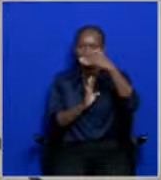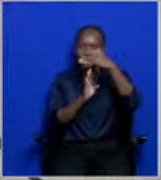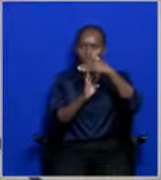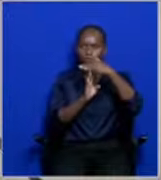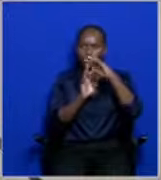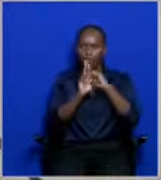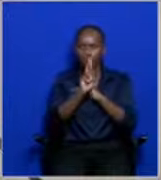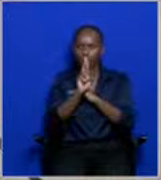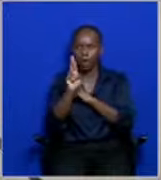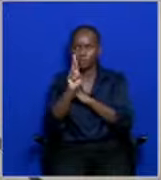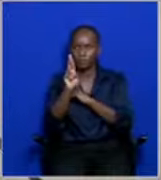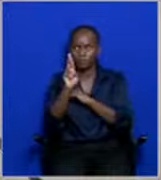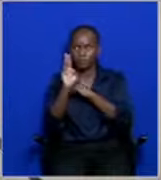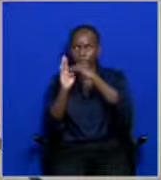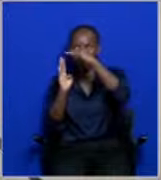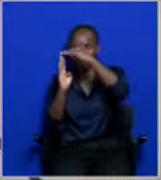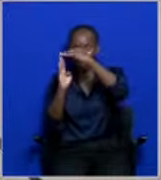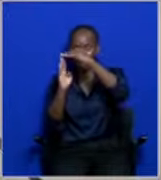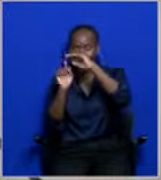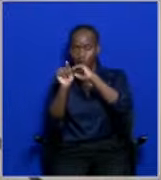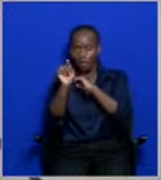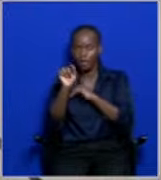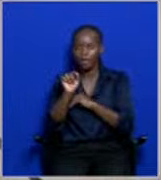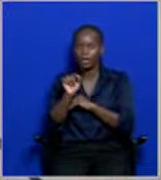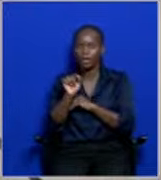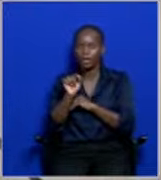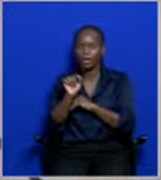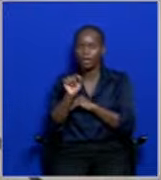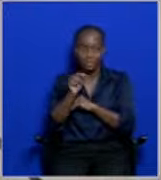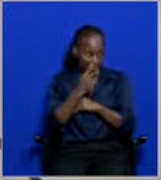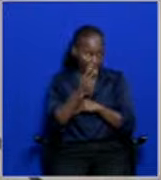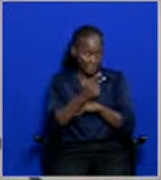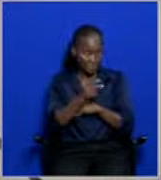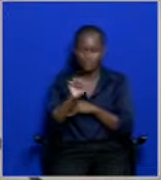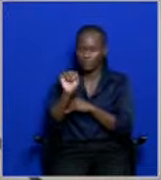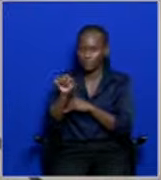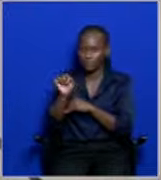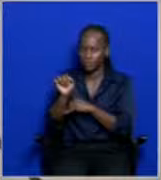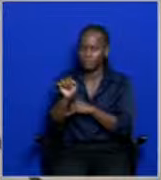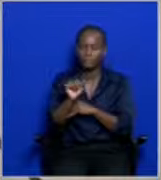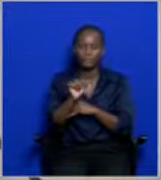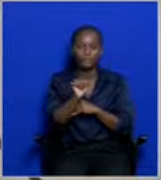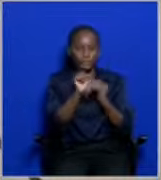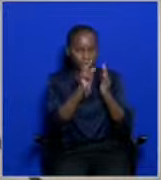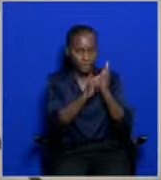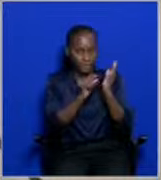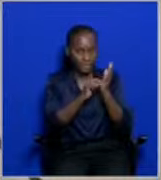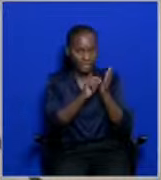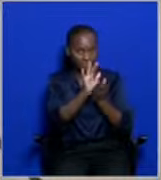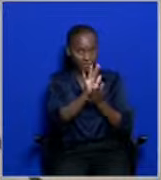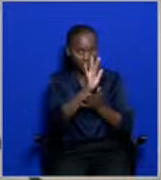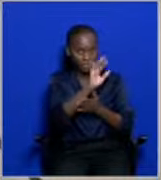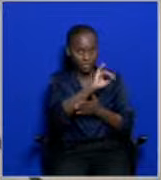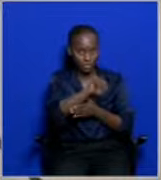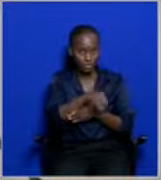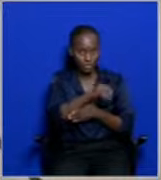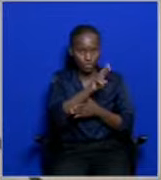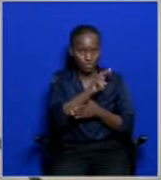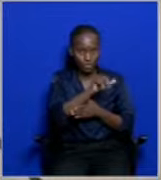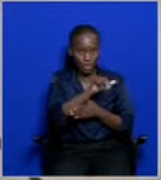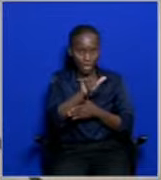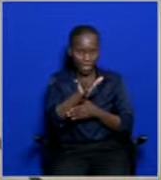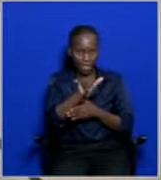Yes, I have it. I see it is dated 15 July 2026. It's January. 15